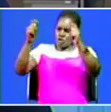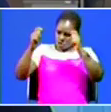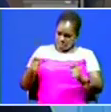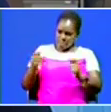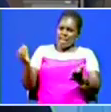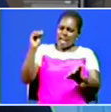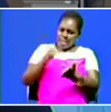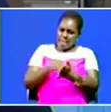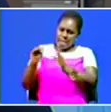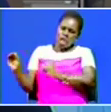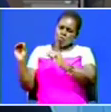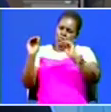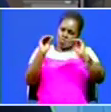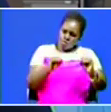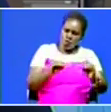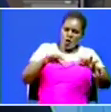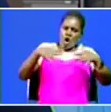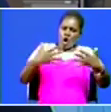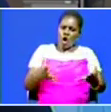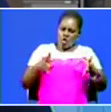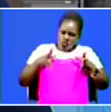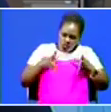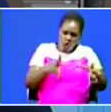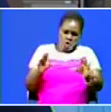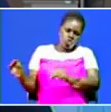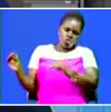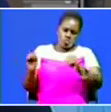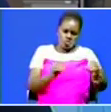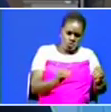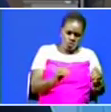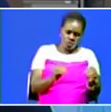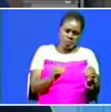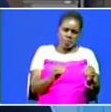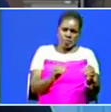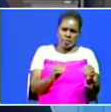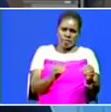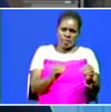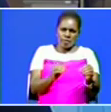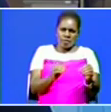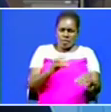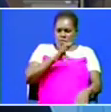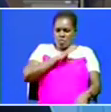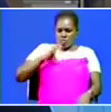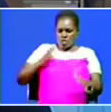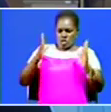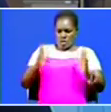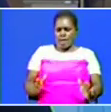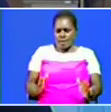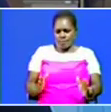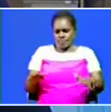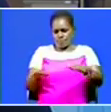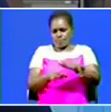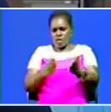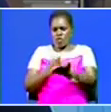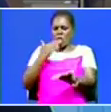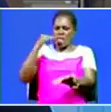notified to vacate the place or else be forcefully dispersed. Olenguruone Assistant County Commissioner Bruno Agasso,